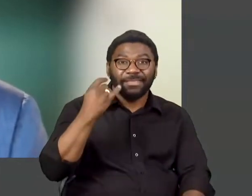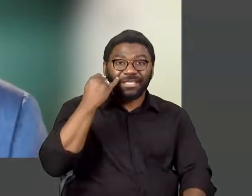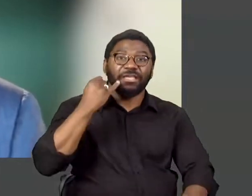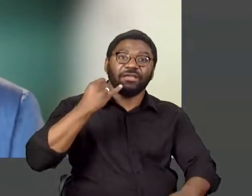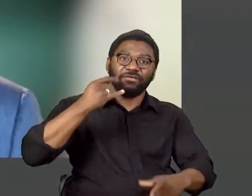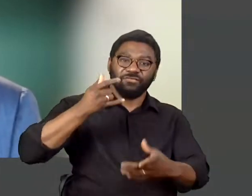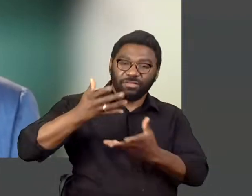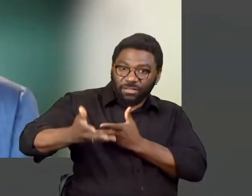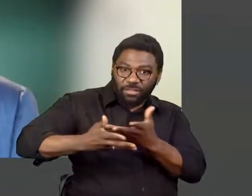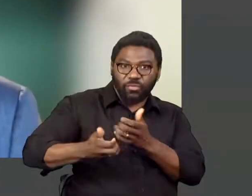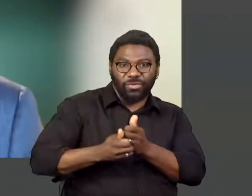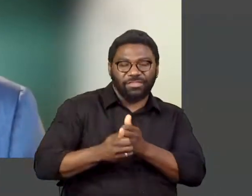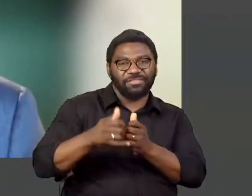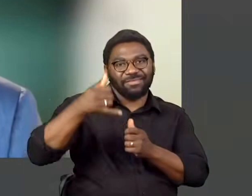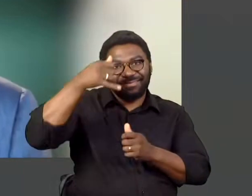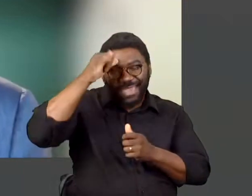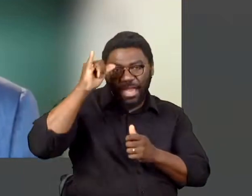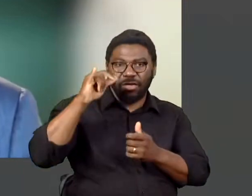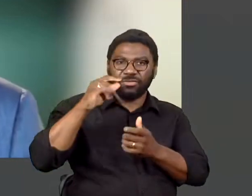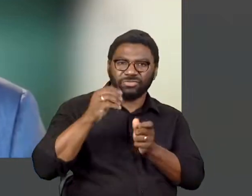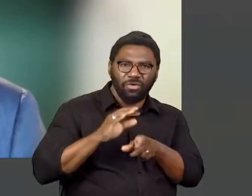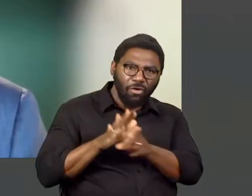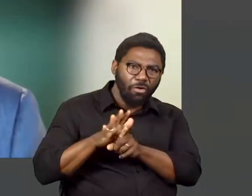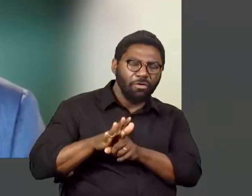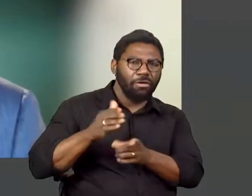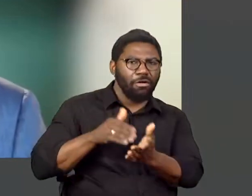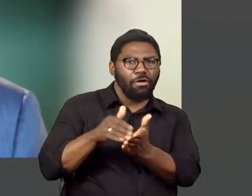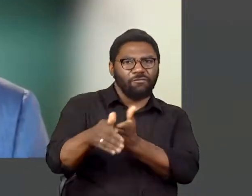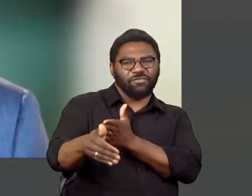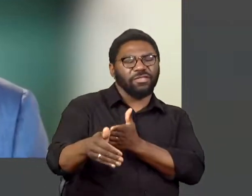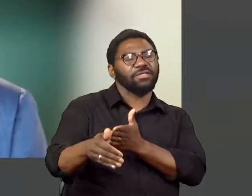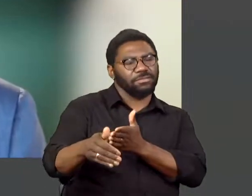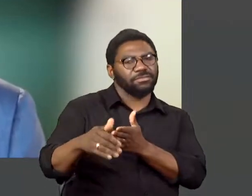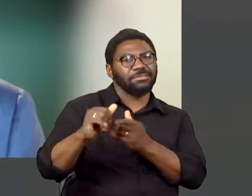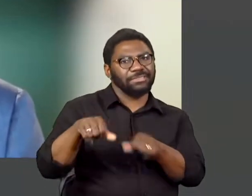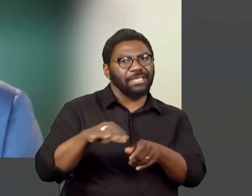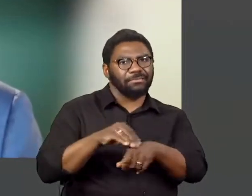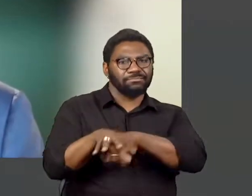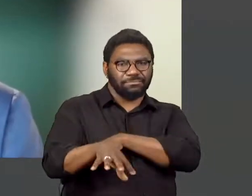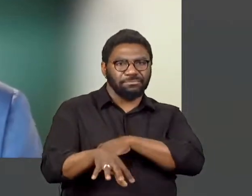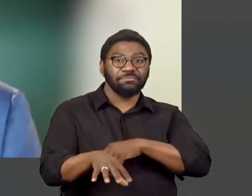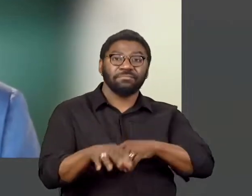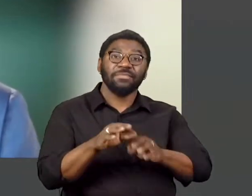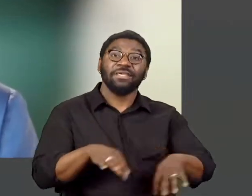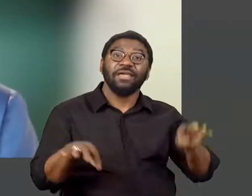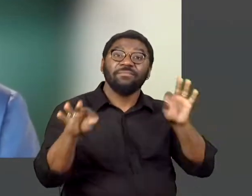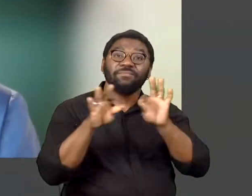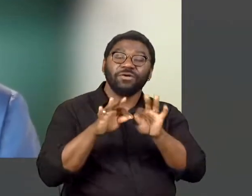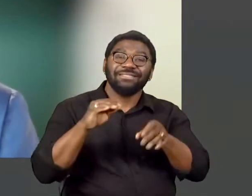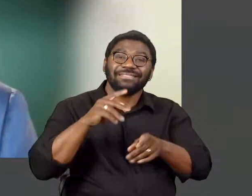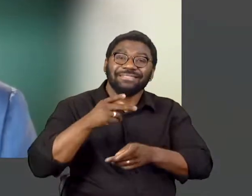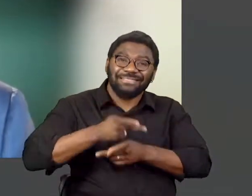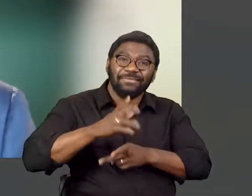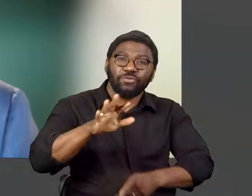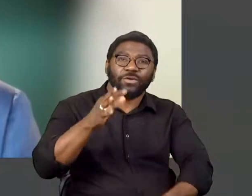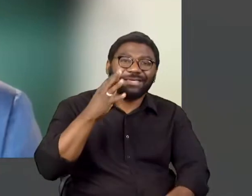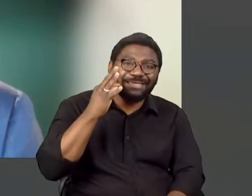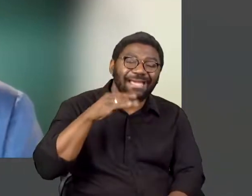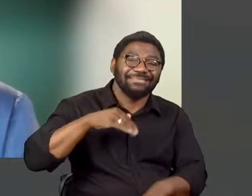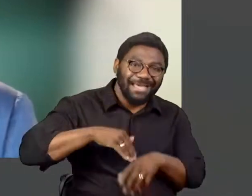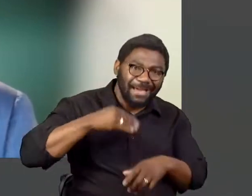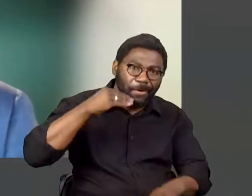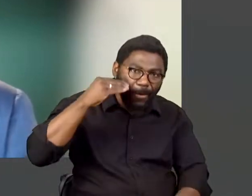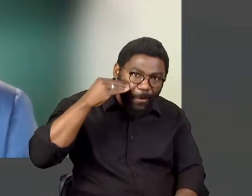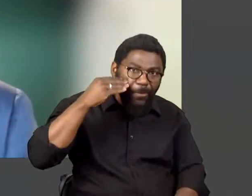H5N1. I think it's probably very prudent to keep your domestic cats, your beloved pets, home where